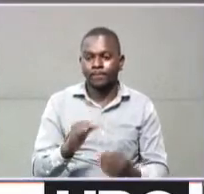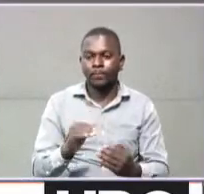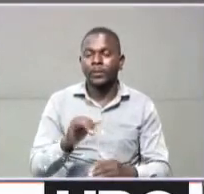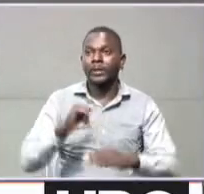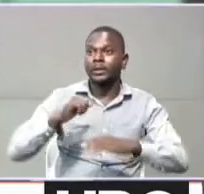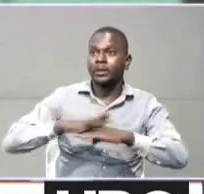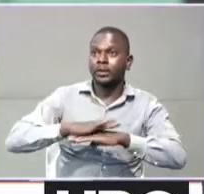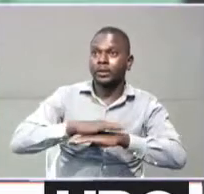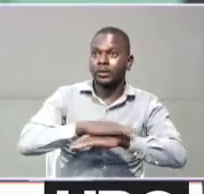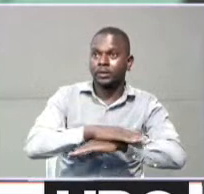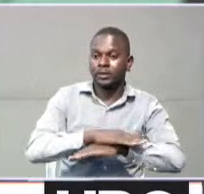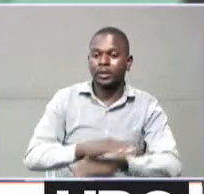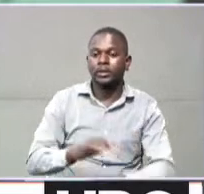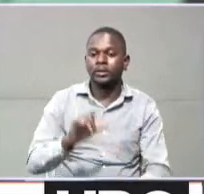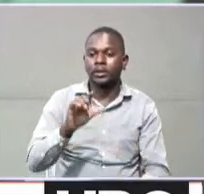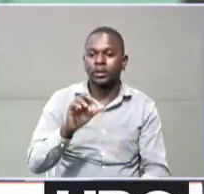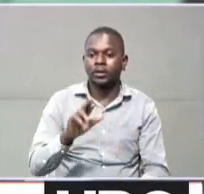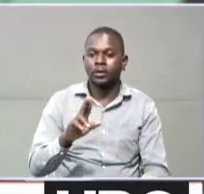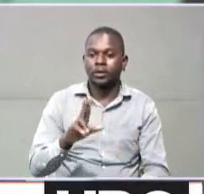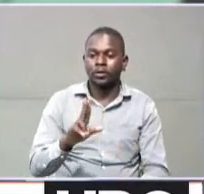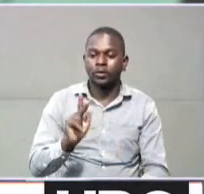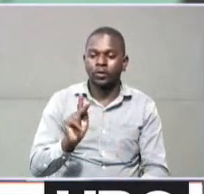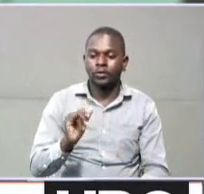terego and ruchiga